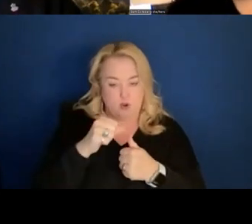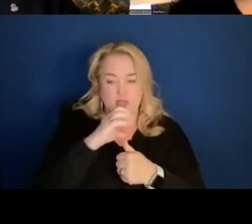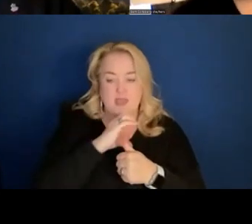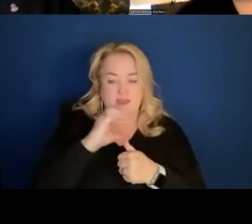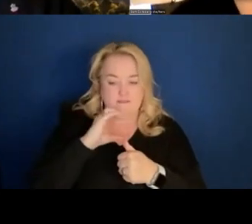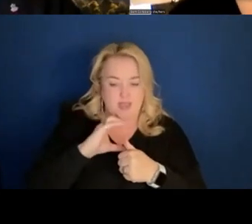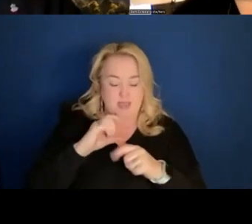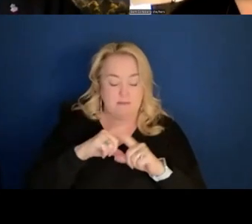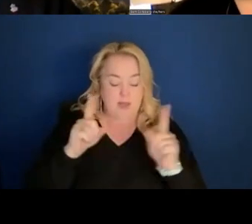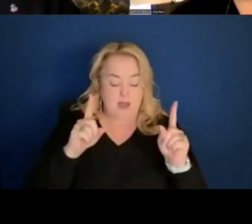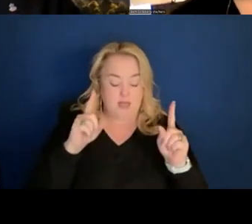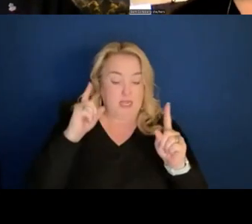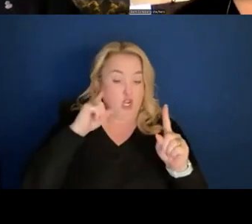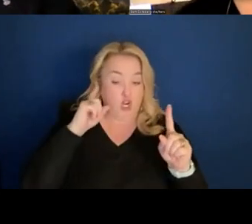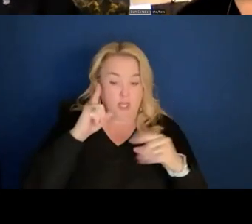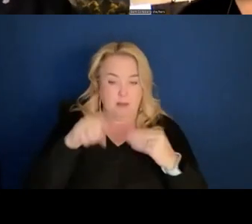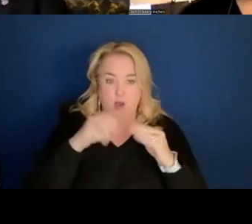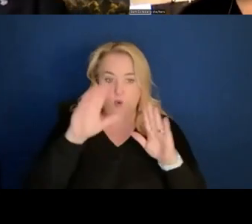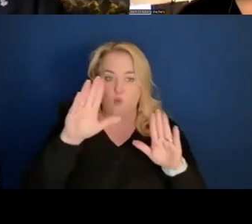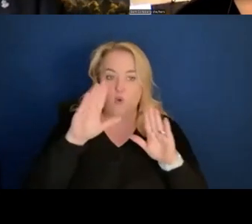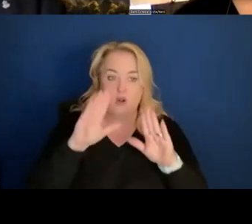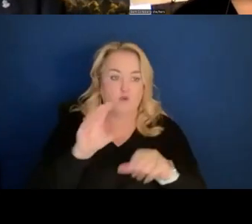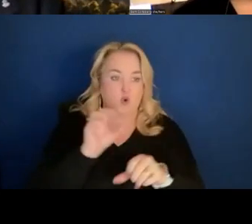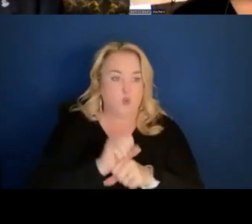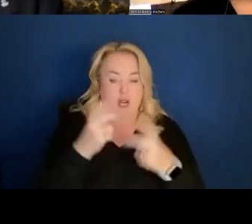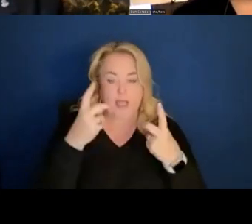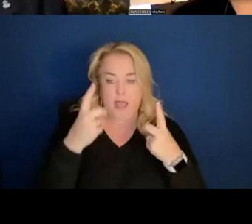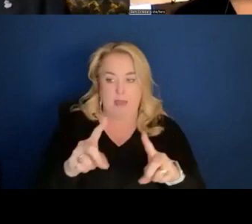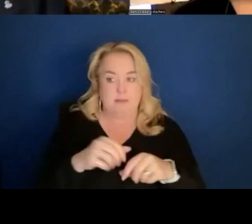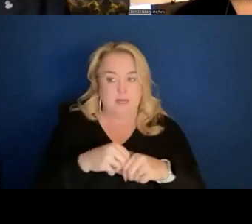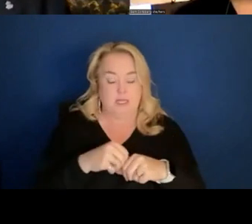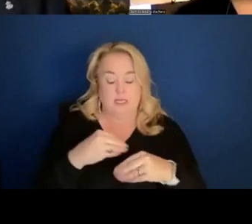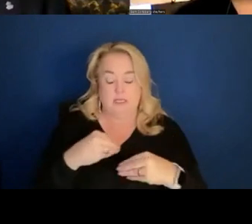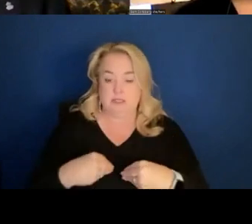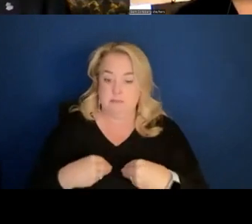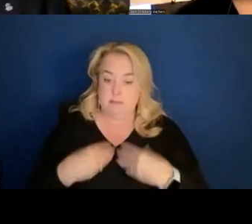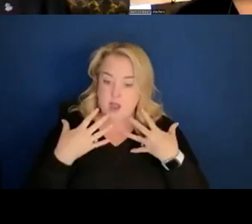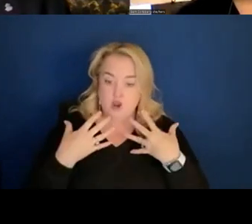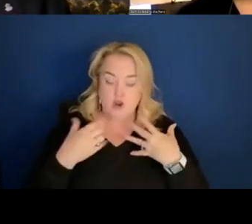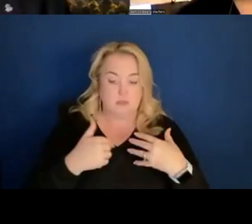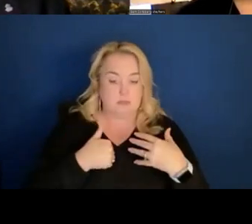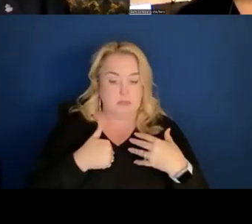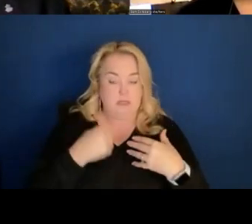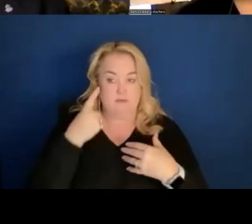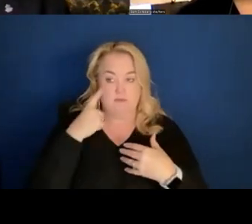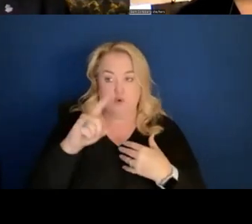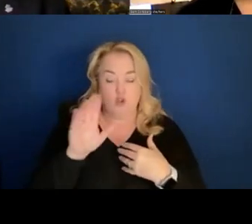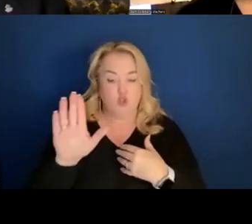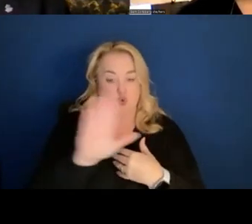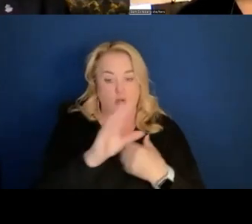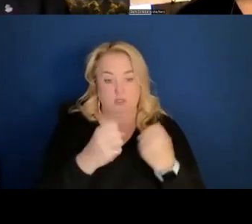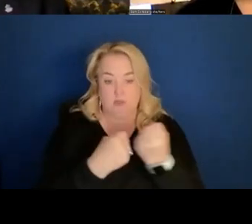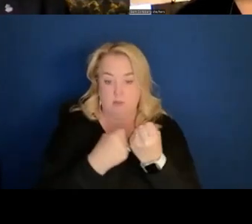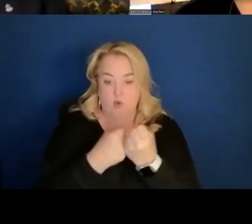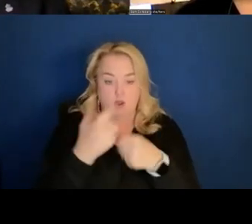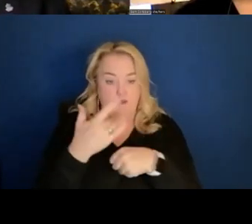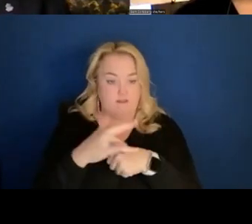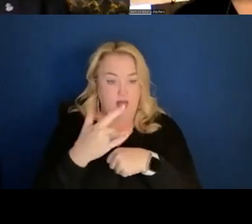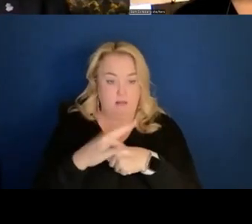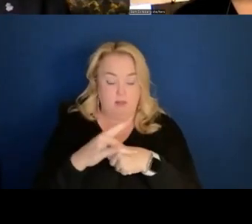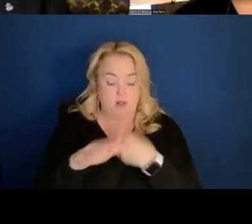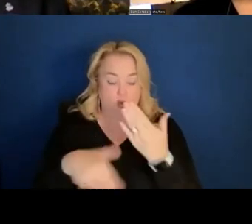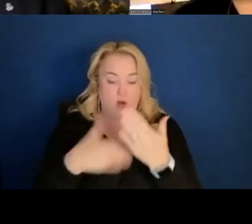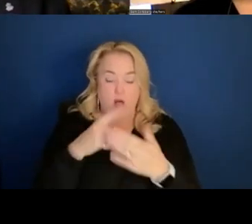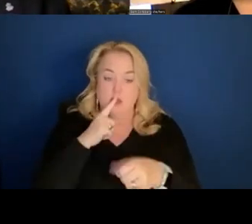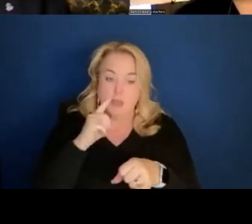of the wonderful work that is happening is just really inspiring in terms of the support that is available. We're all really committed